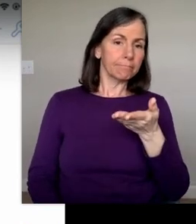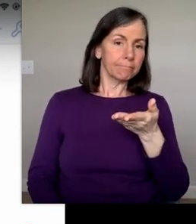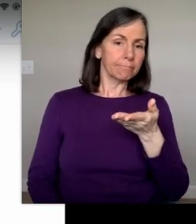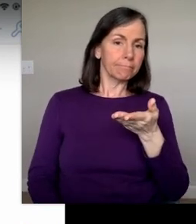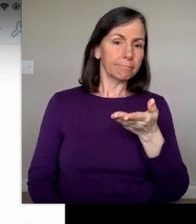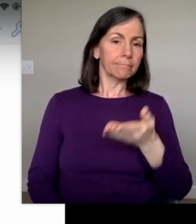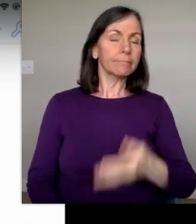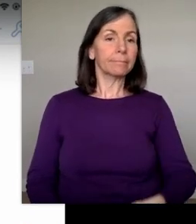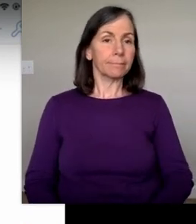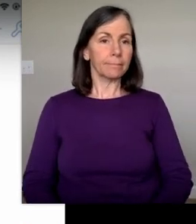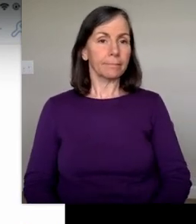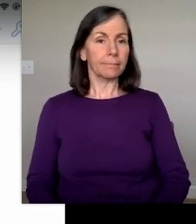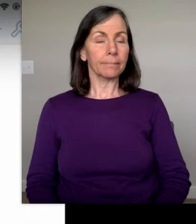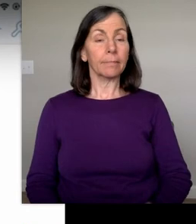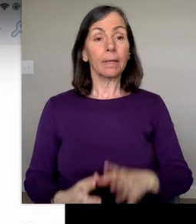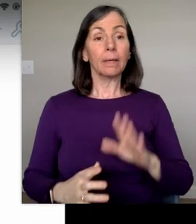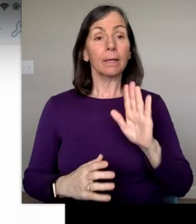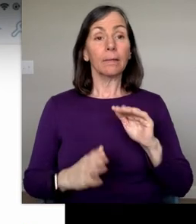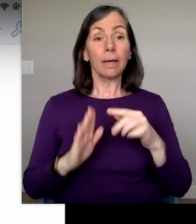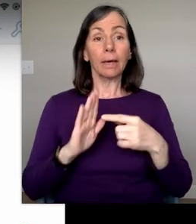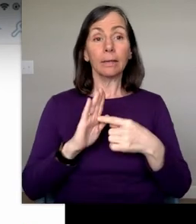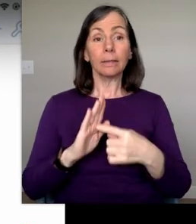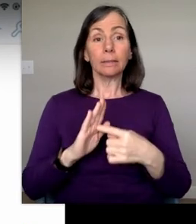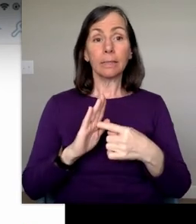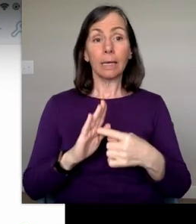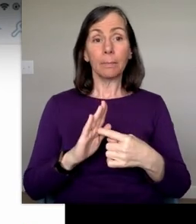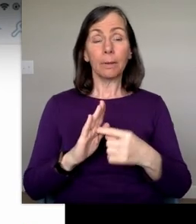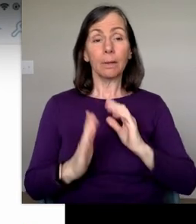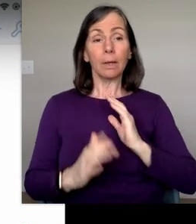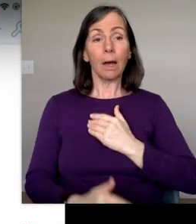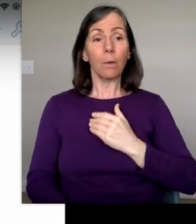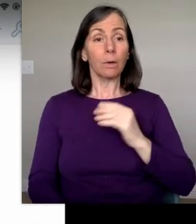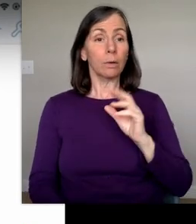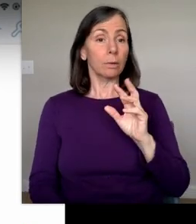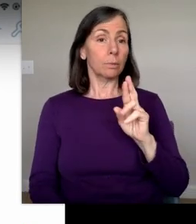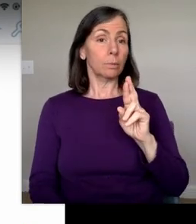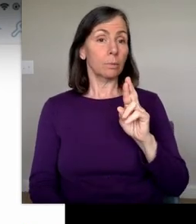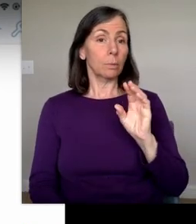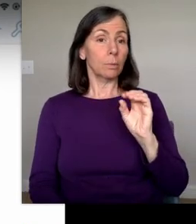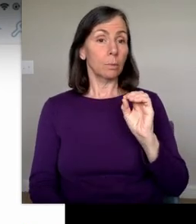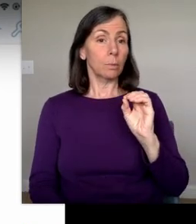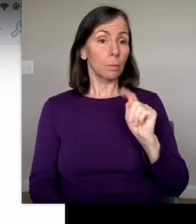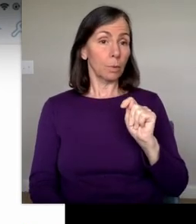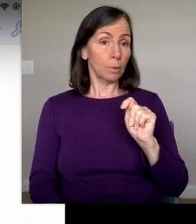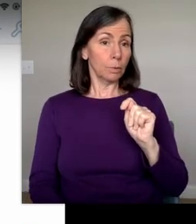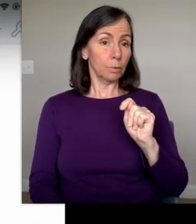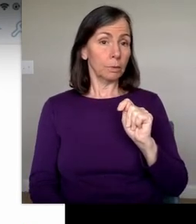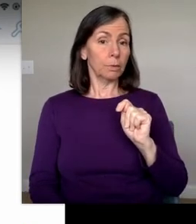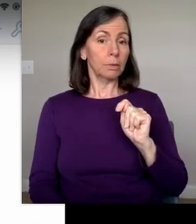So for this example, our root is at 2/3, comma 0.